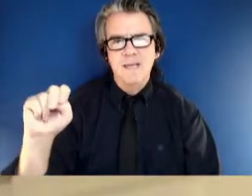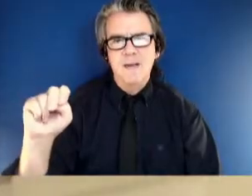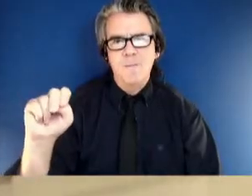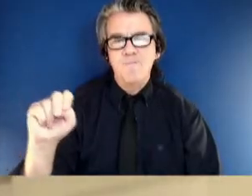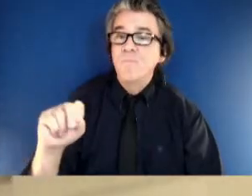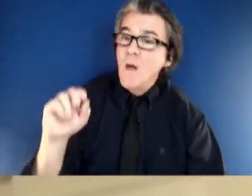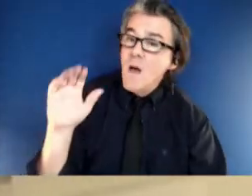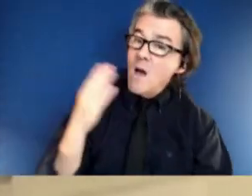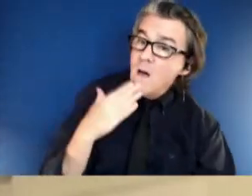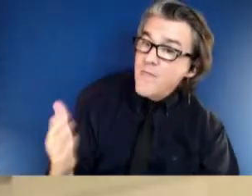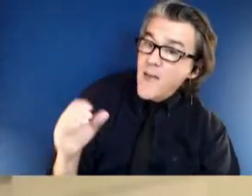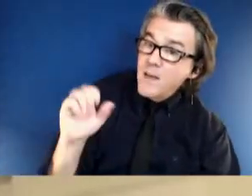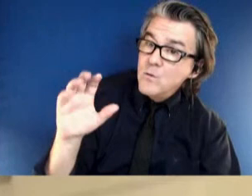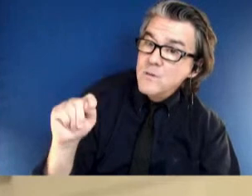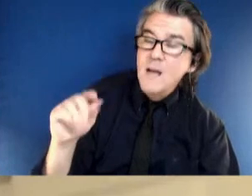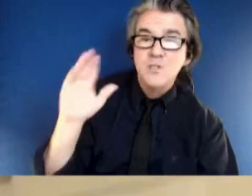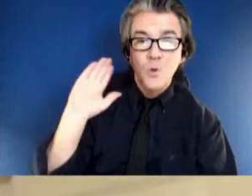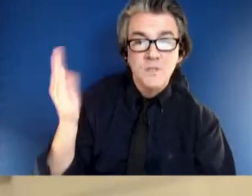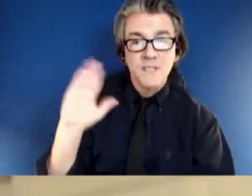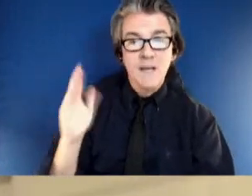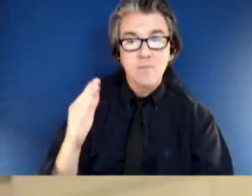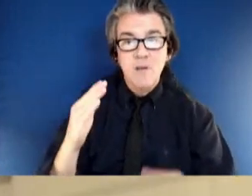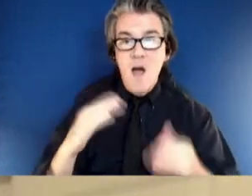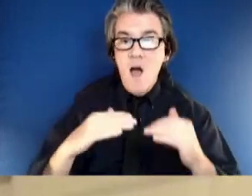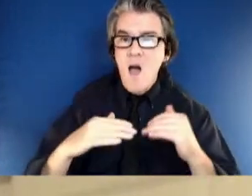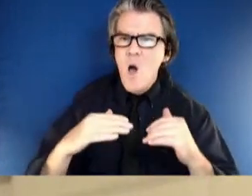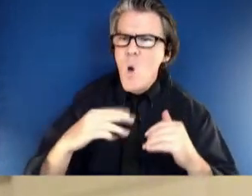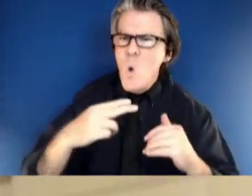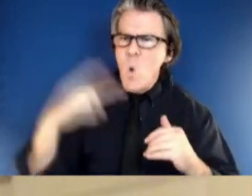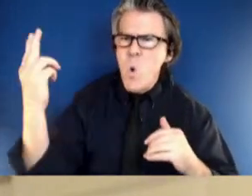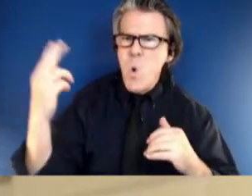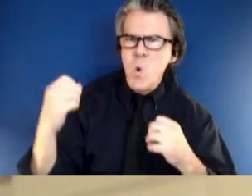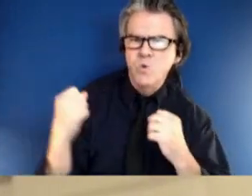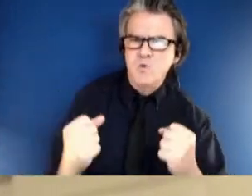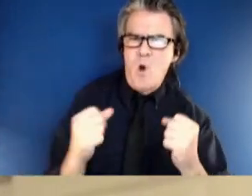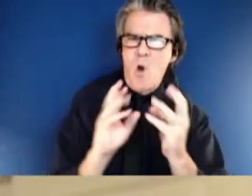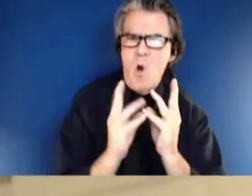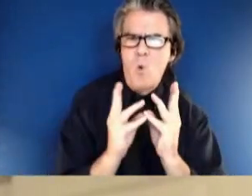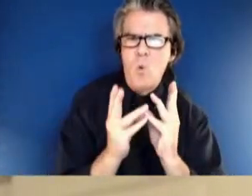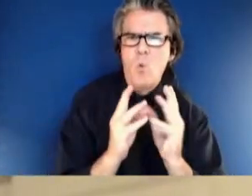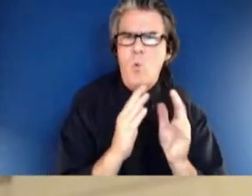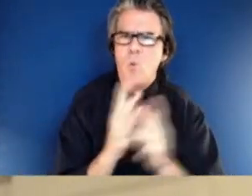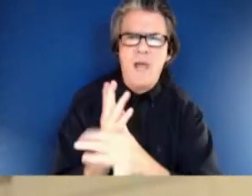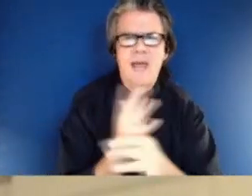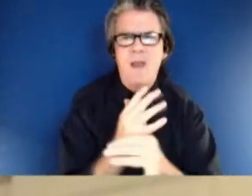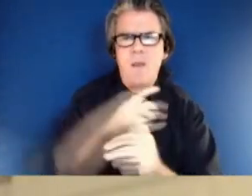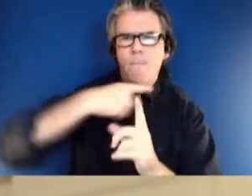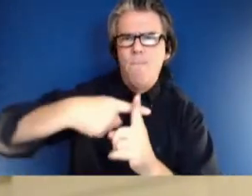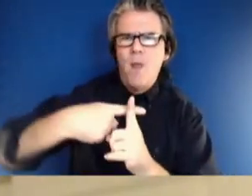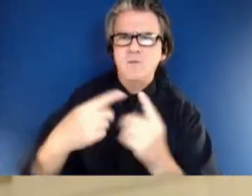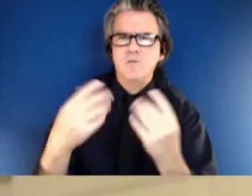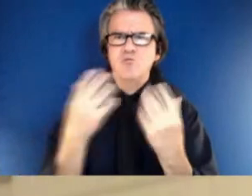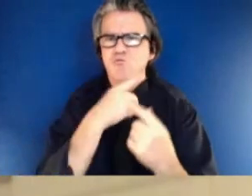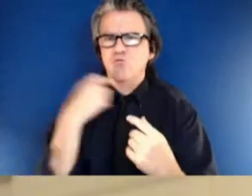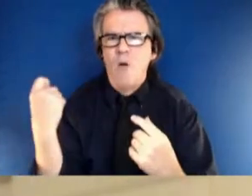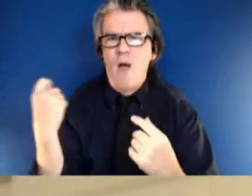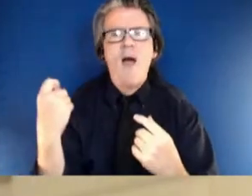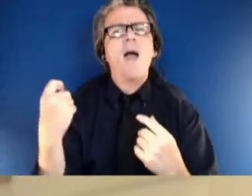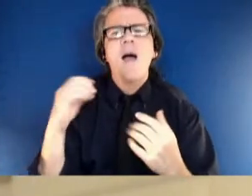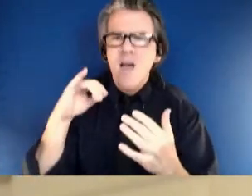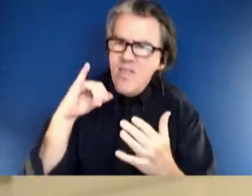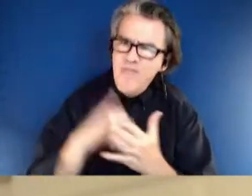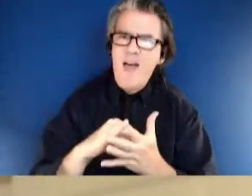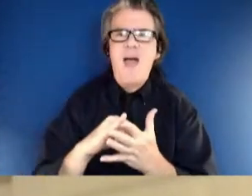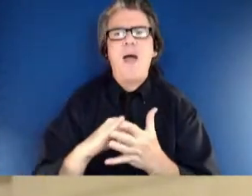really high winds, along with the red flag warning. Can you also explain, because as we look at the map and we see that large swath of the